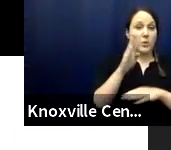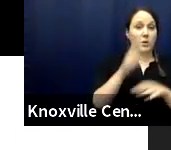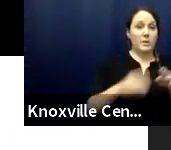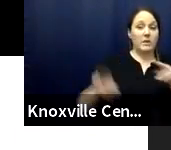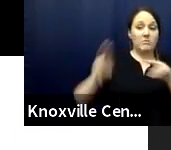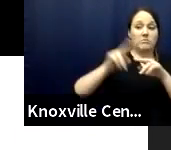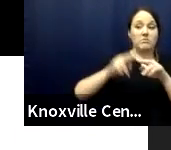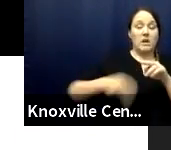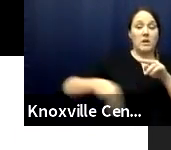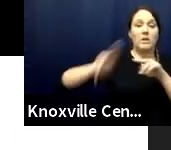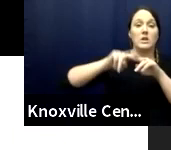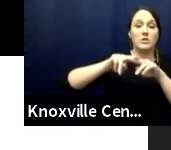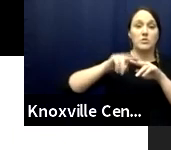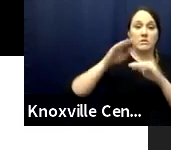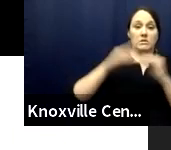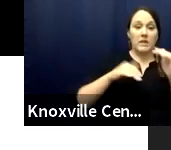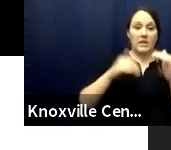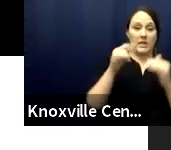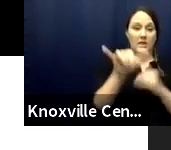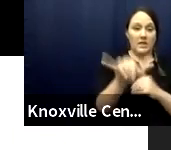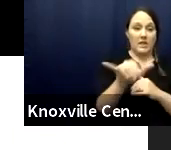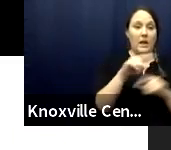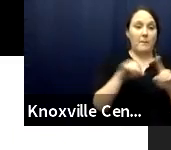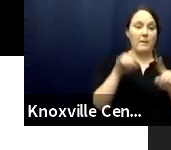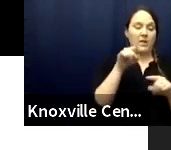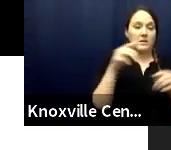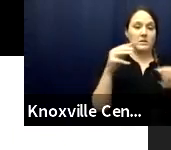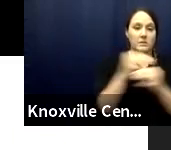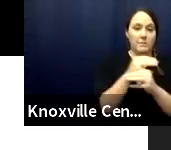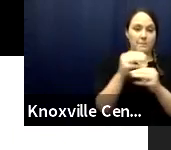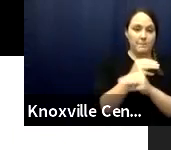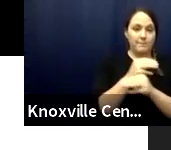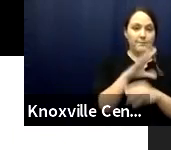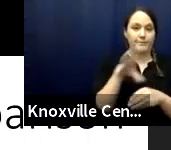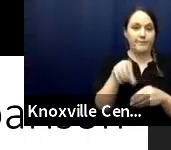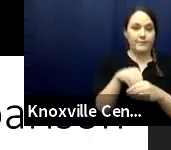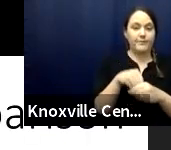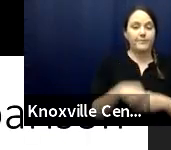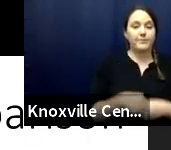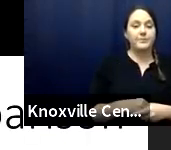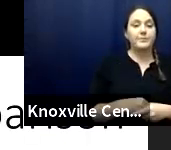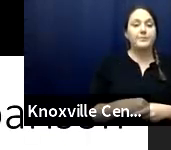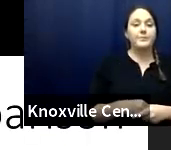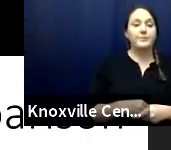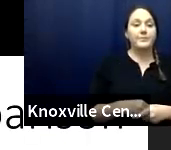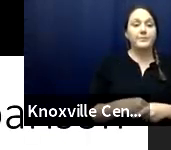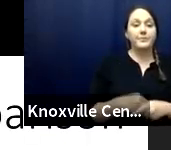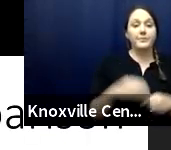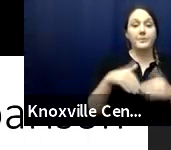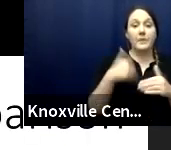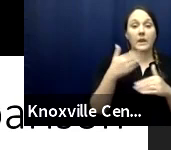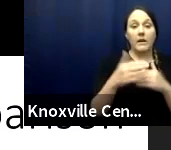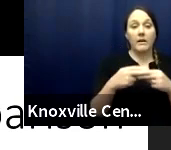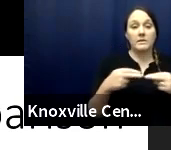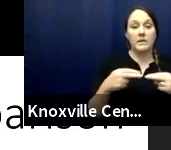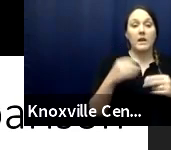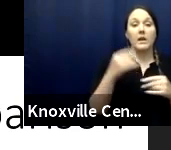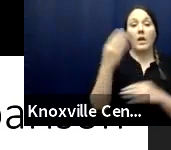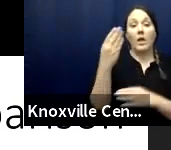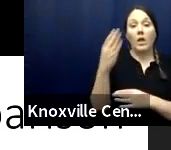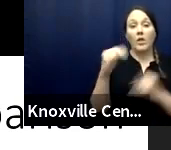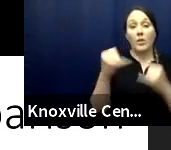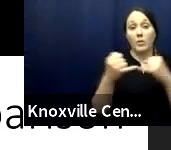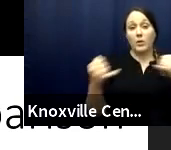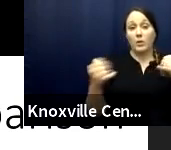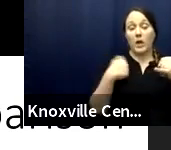higher than that. But this is the mathematical piece. And next slide, please. And you see that the blue line is what I showed